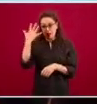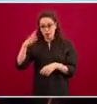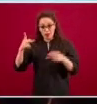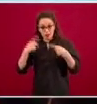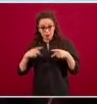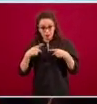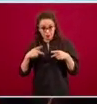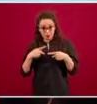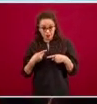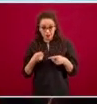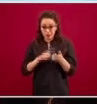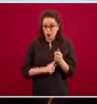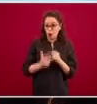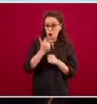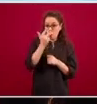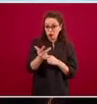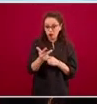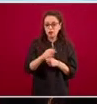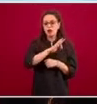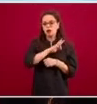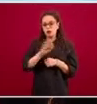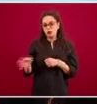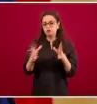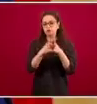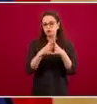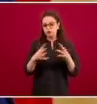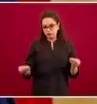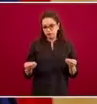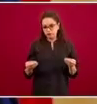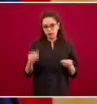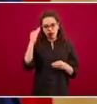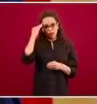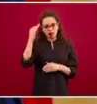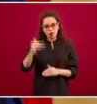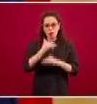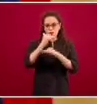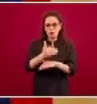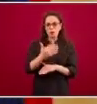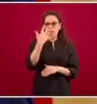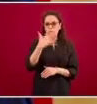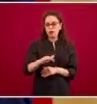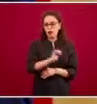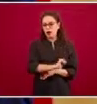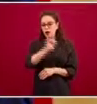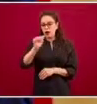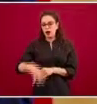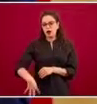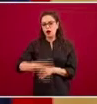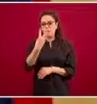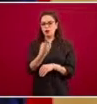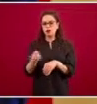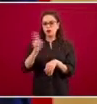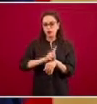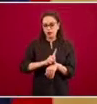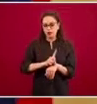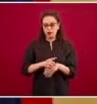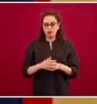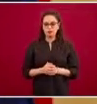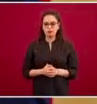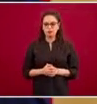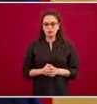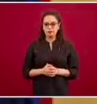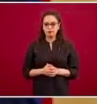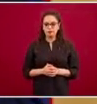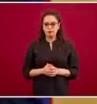no pre-existing conditions, you're not a pregnant woman, and you start to show symptoms, the recommendation is for you to go home and